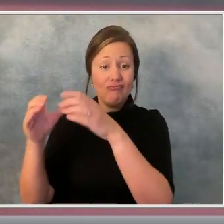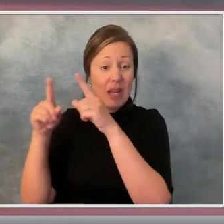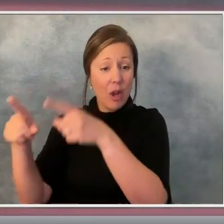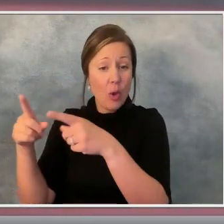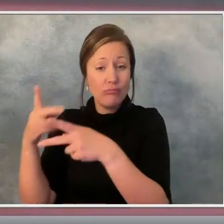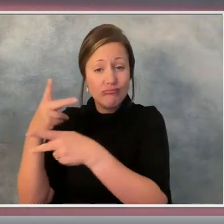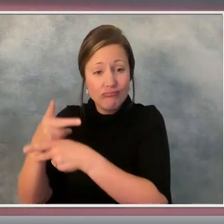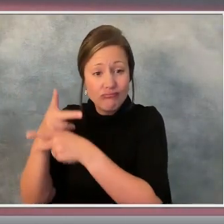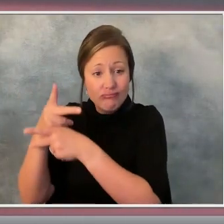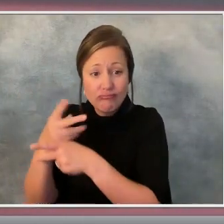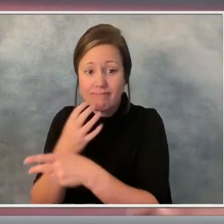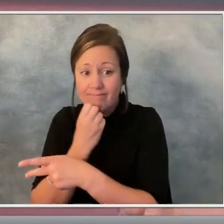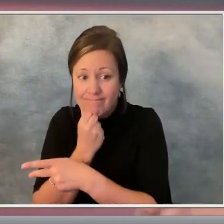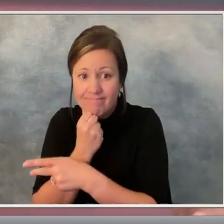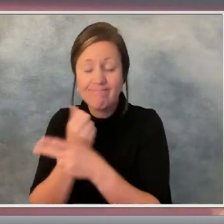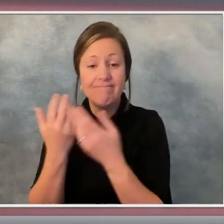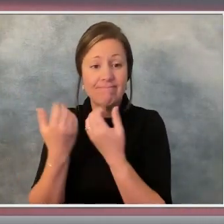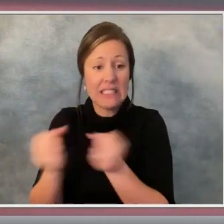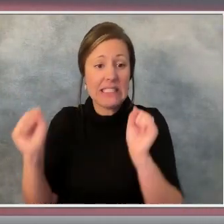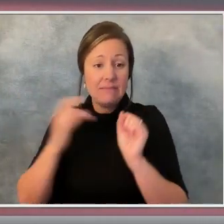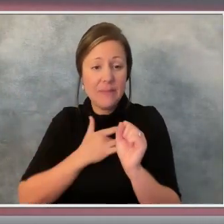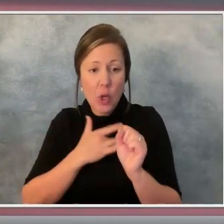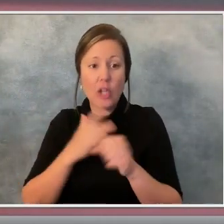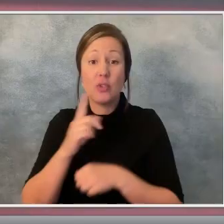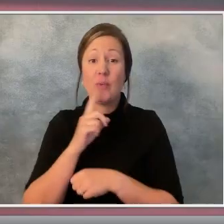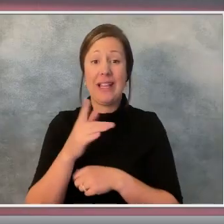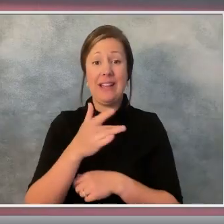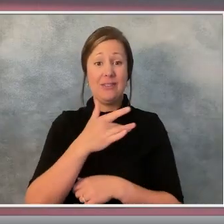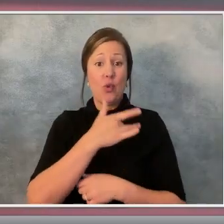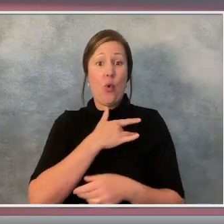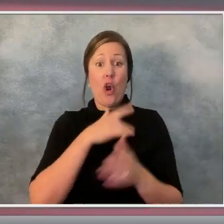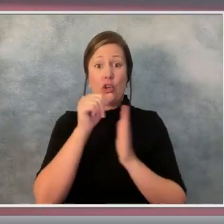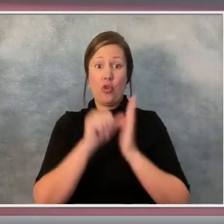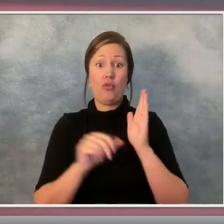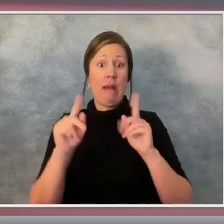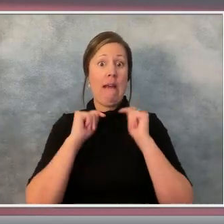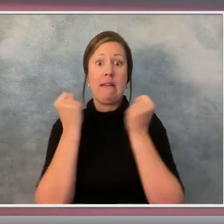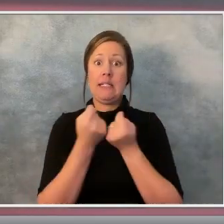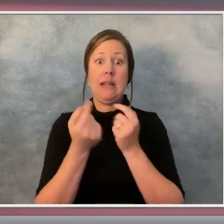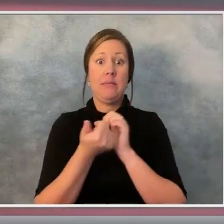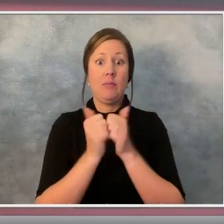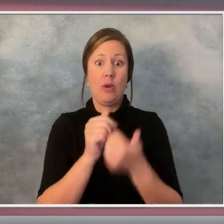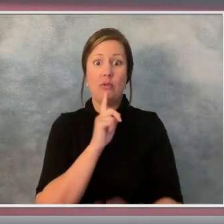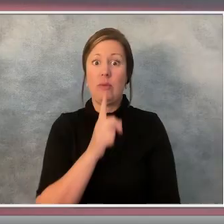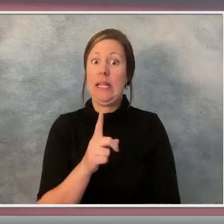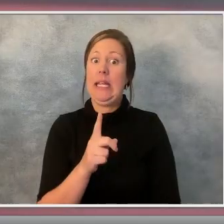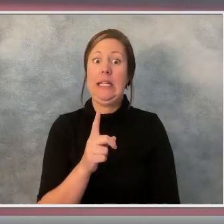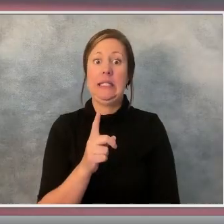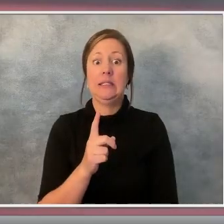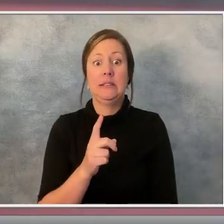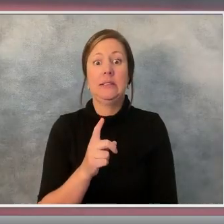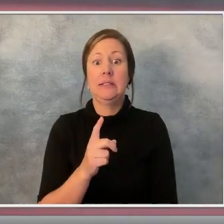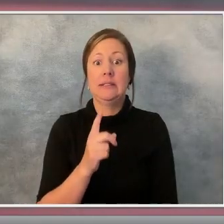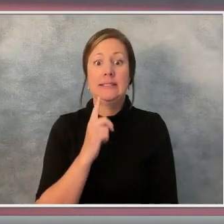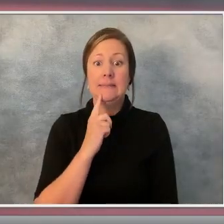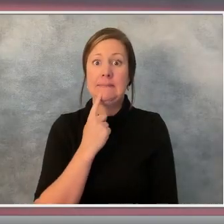mean, cardiac surgery is a team sport anyways. Right. It's a pretty elaborate setup as it is,